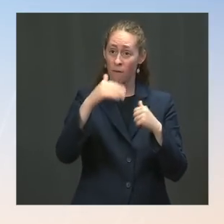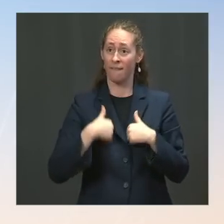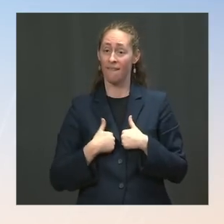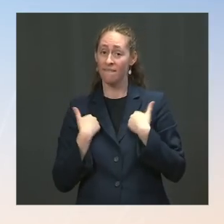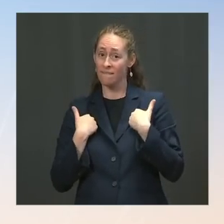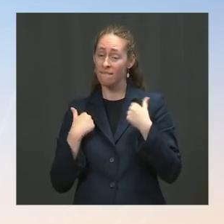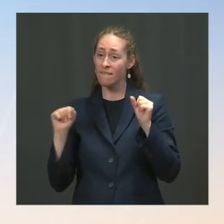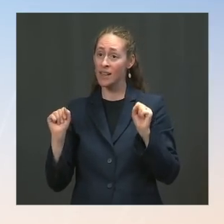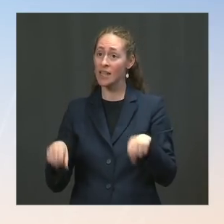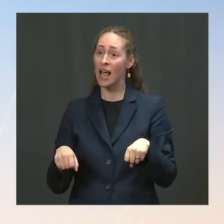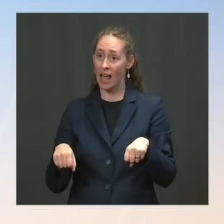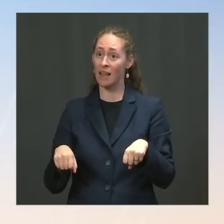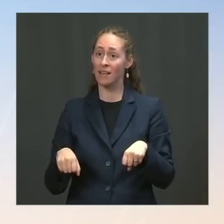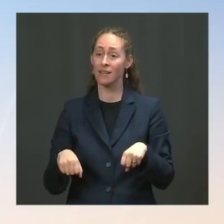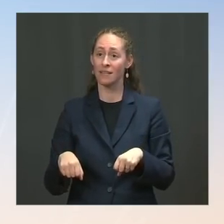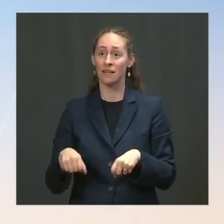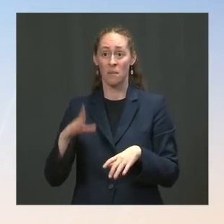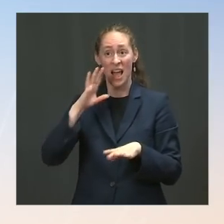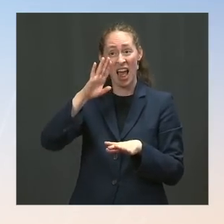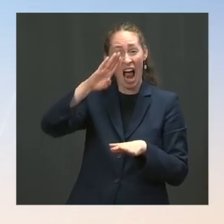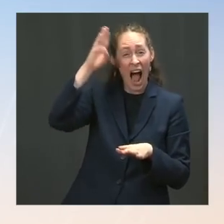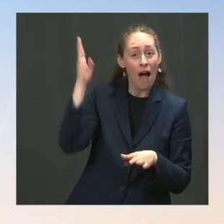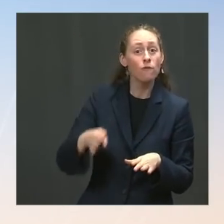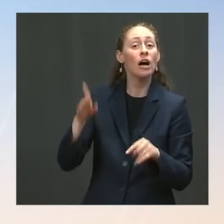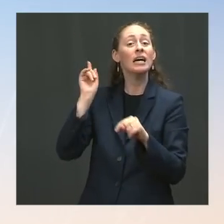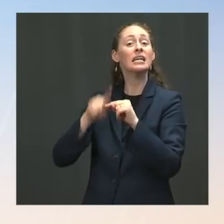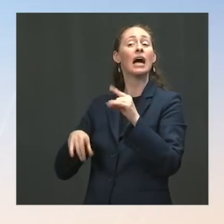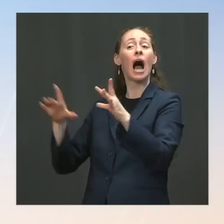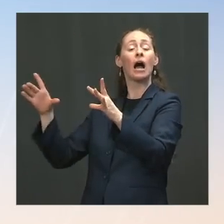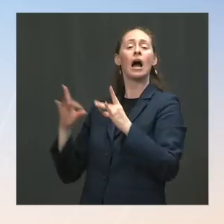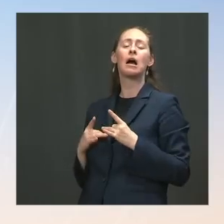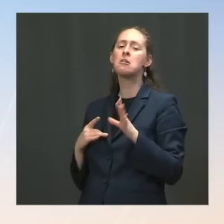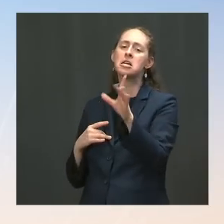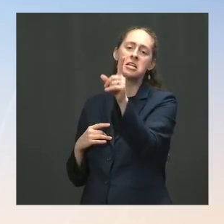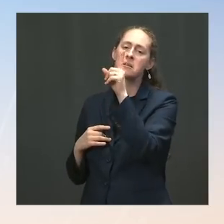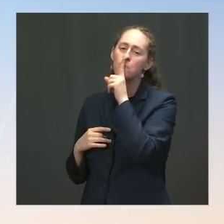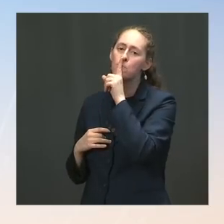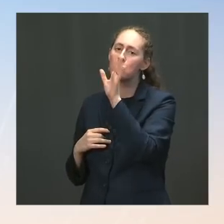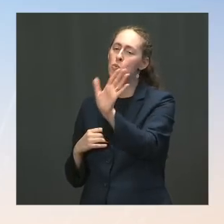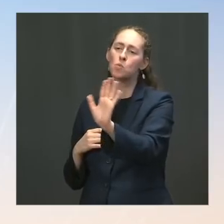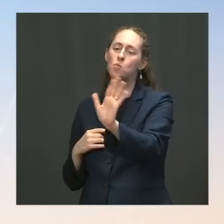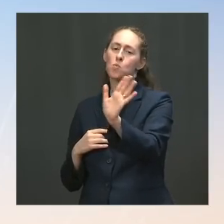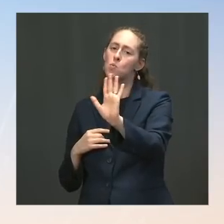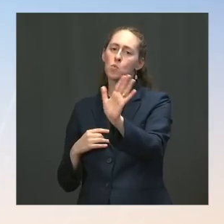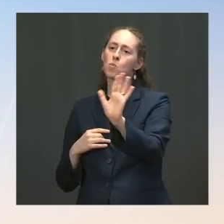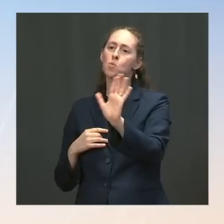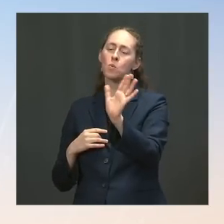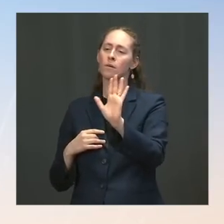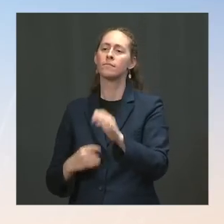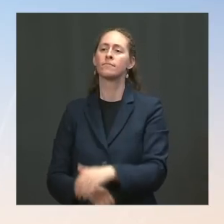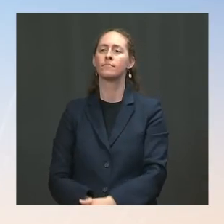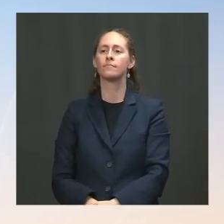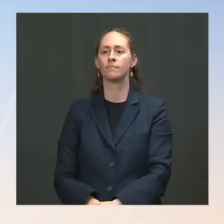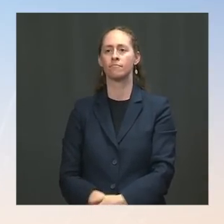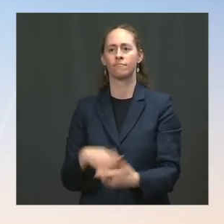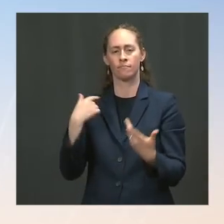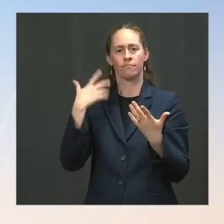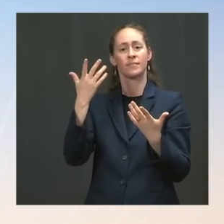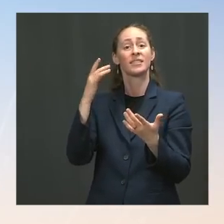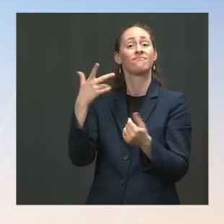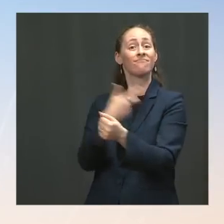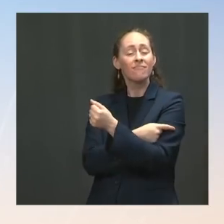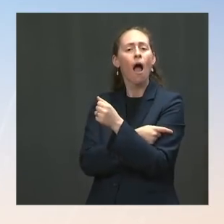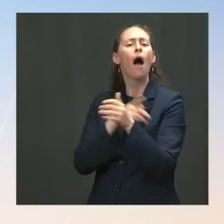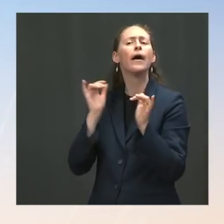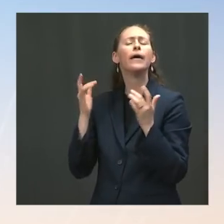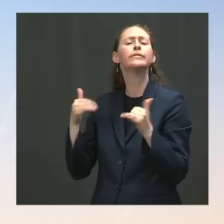a vaccine will not test positive for COVID. We know there are breakthrough cases around the country. As more people get vaccinated, there